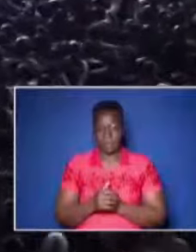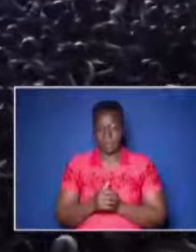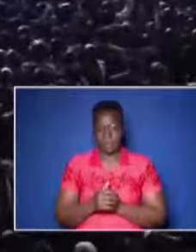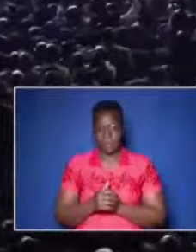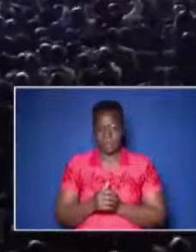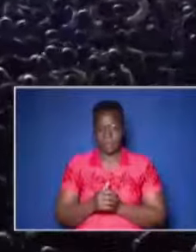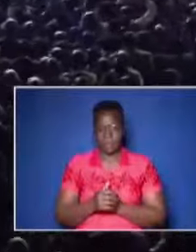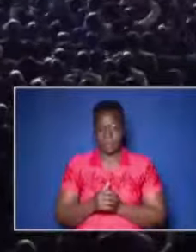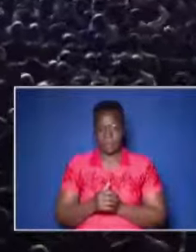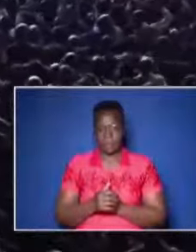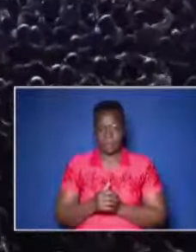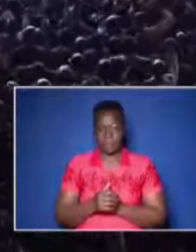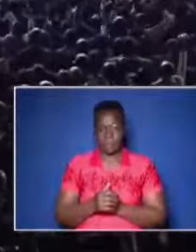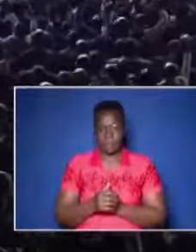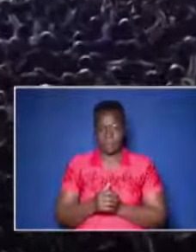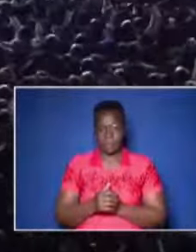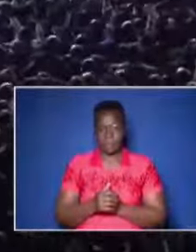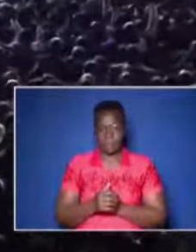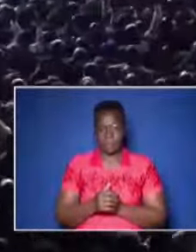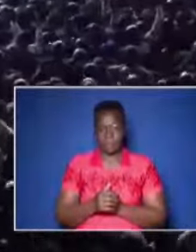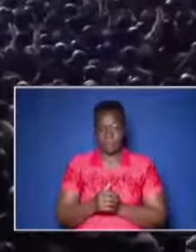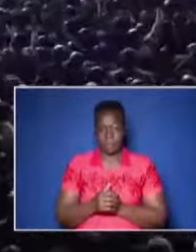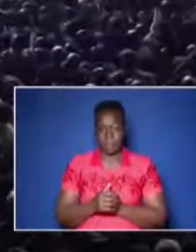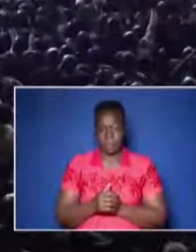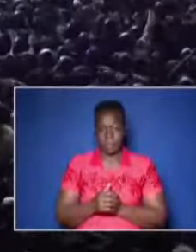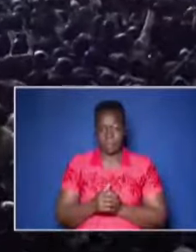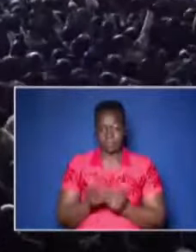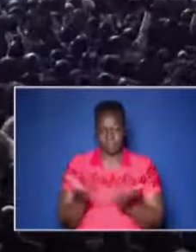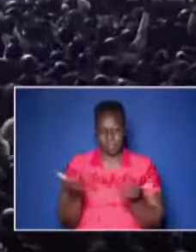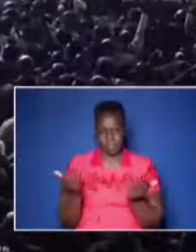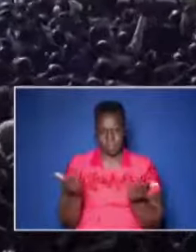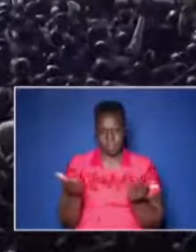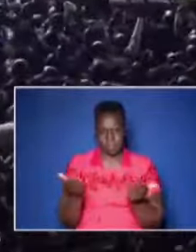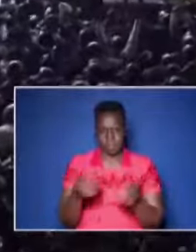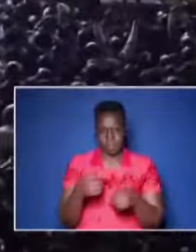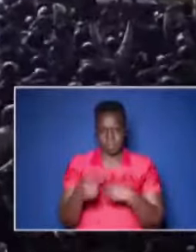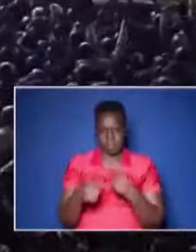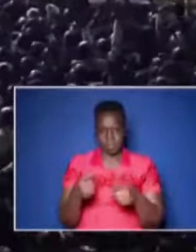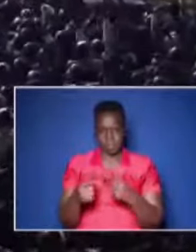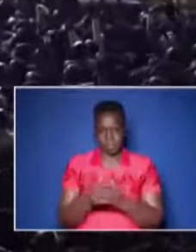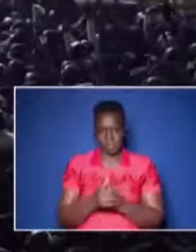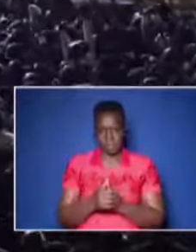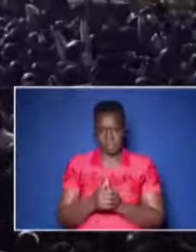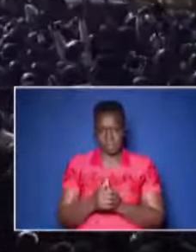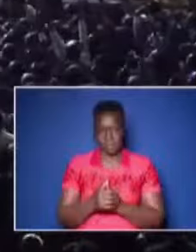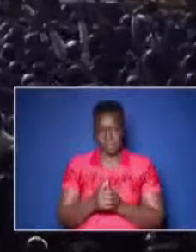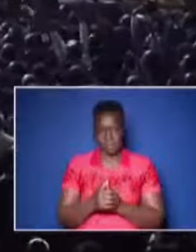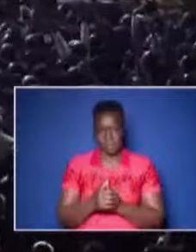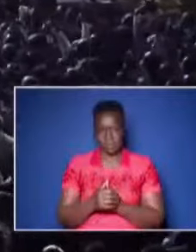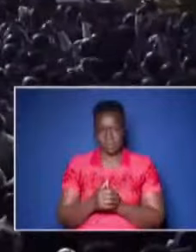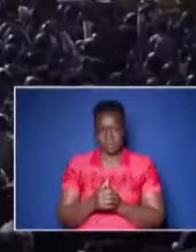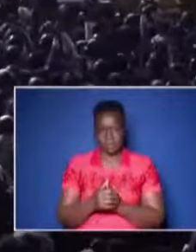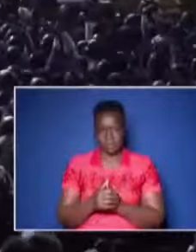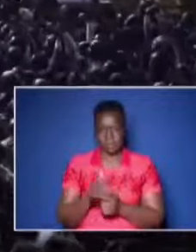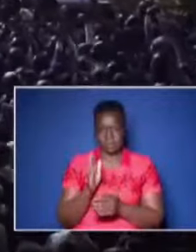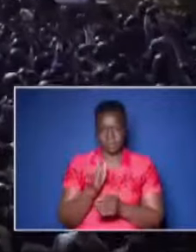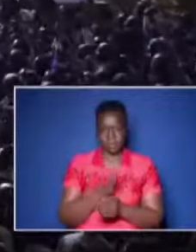key River come on J come on dad let's Rose from deep